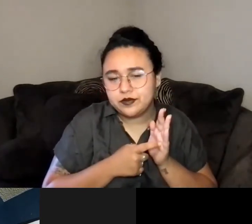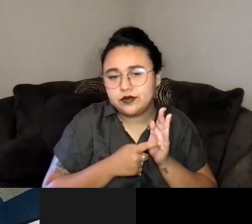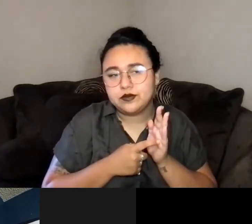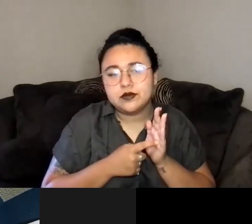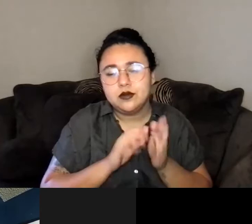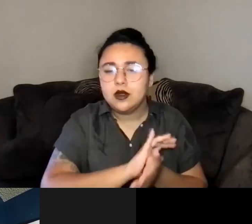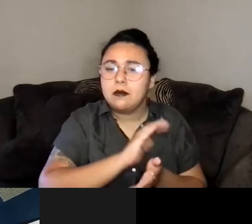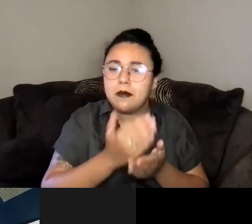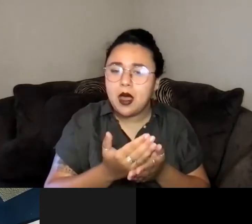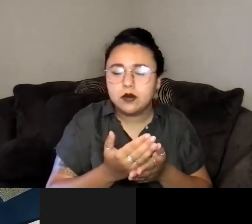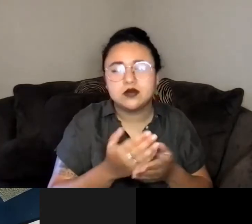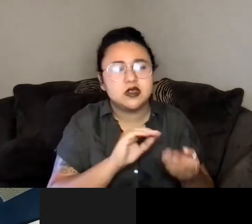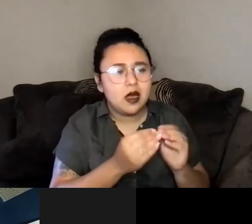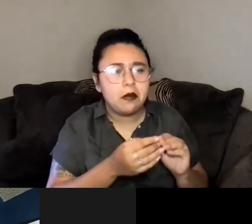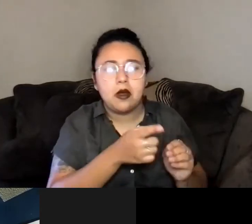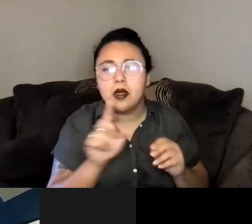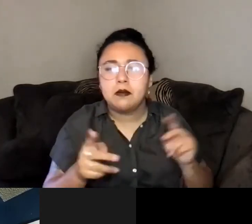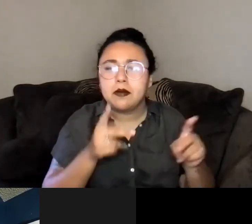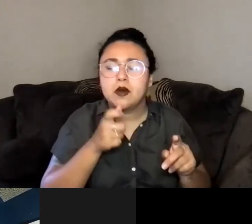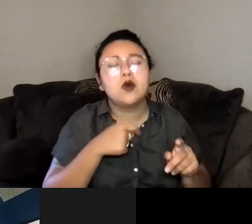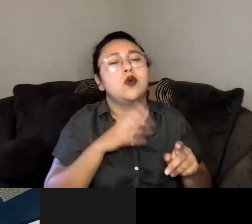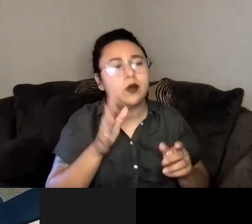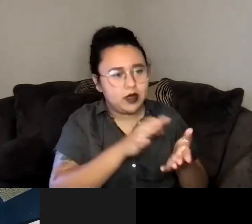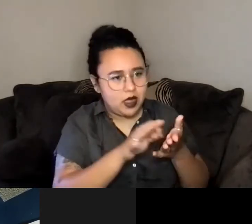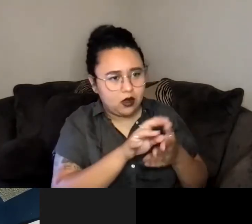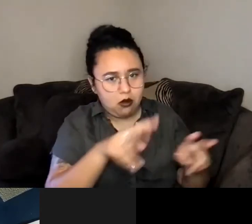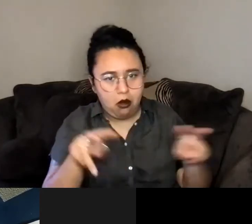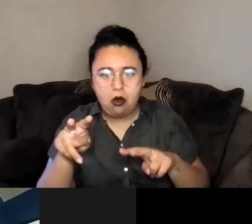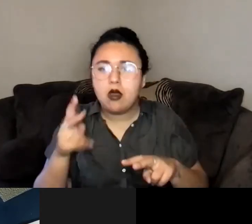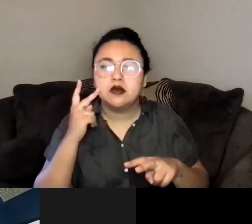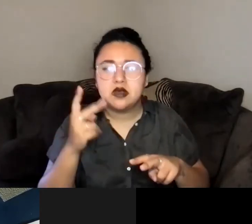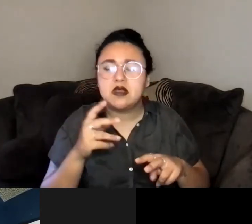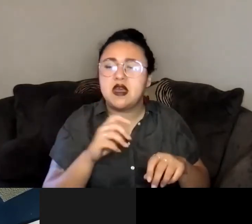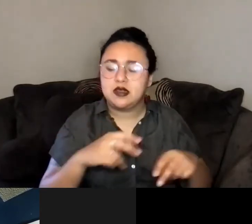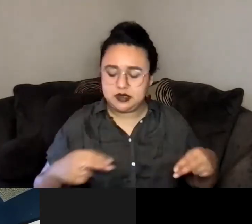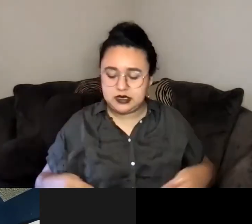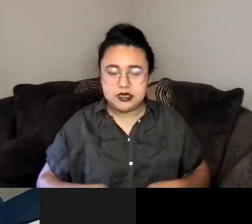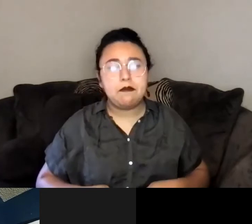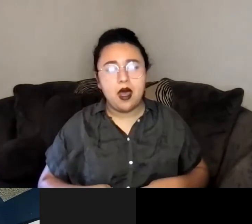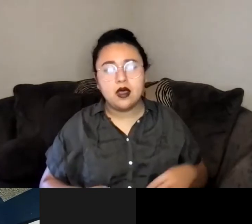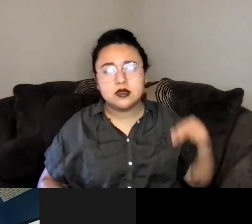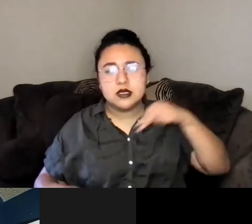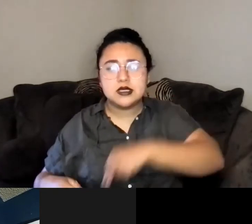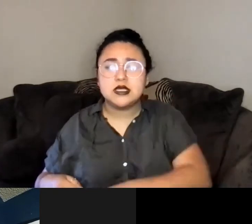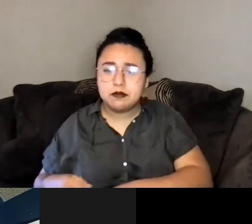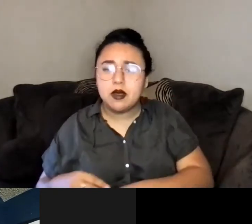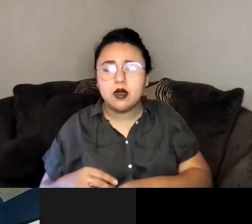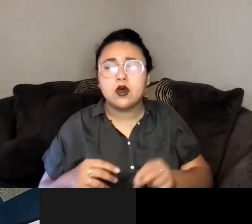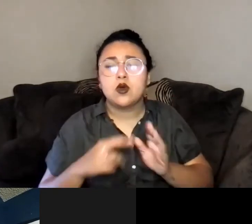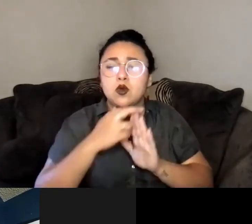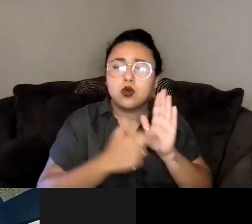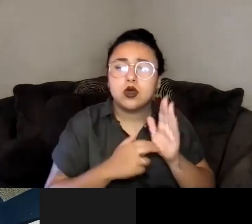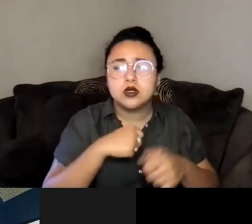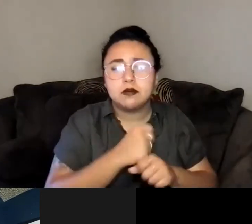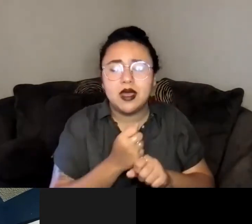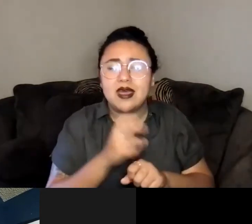amount of people that are going to be taken into account when the seatbelt regs are made. So that is an area to advocate for,